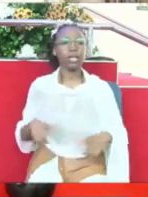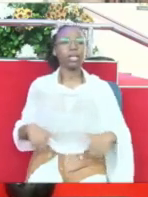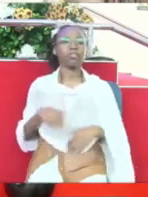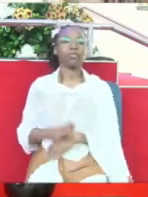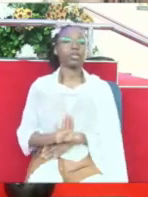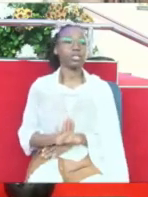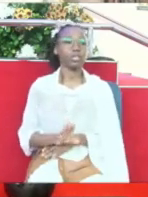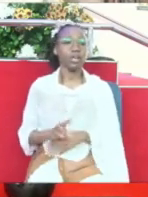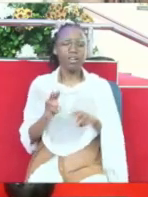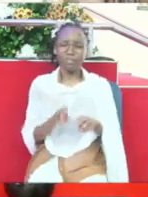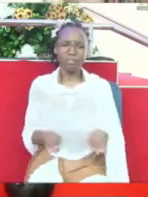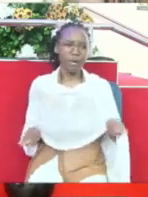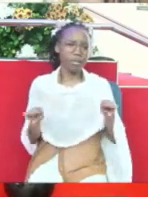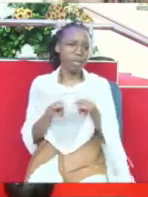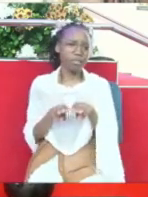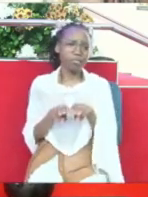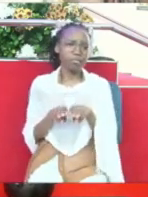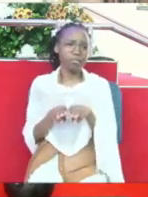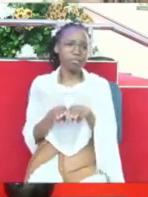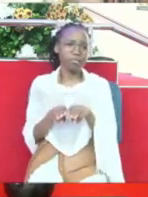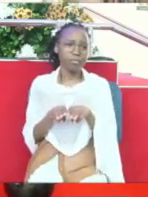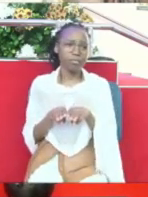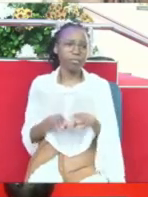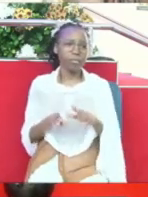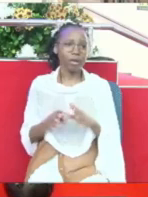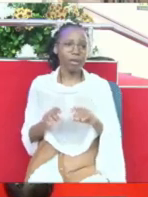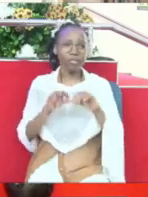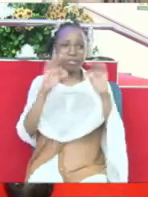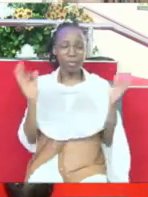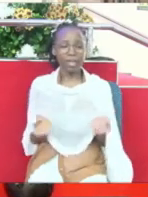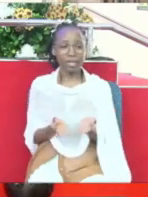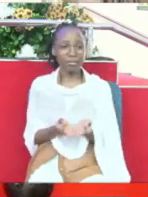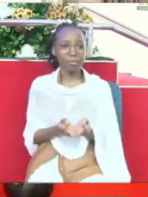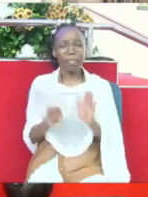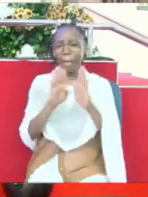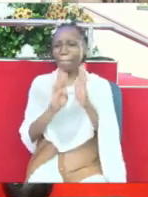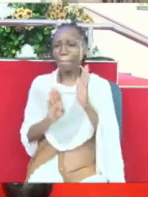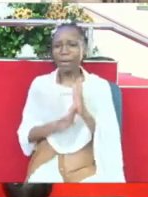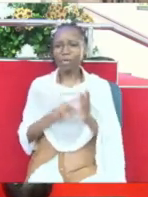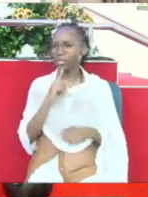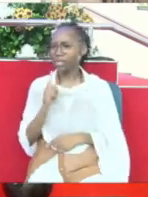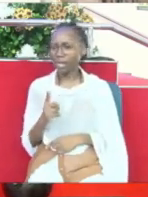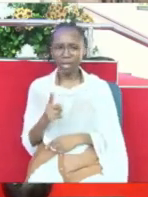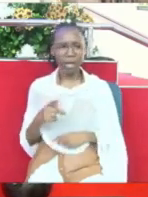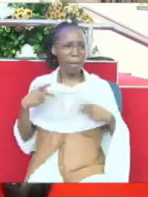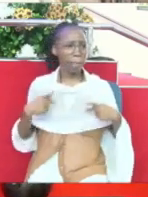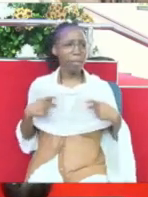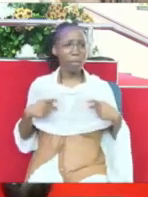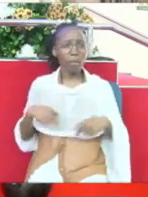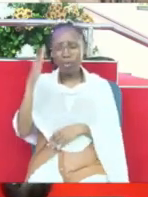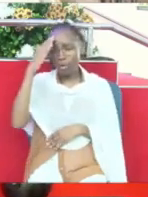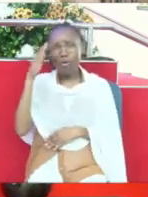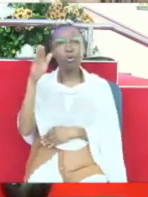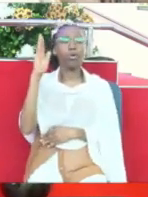nyumba ya Mungu kwa mchungaji. Yet the Bible says these signs will accompany those who believe. Kwa sababu Biblia inasema kwamba ishara zitaandamana na wale